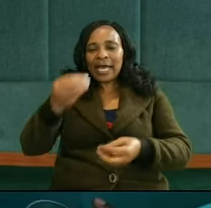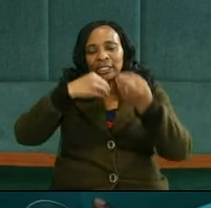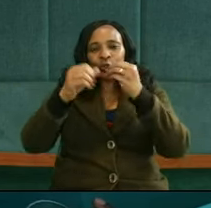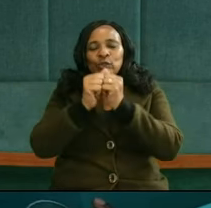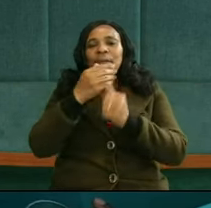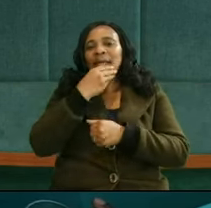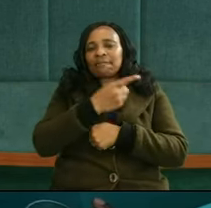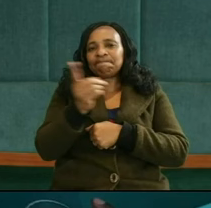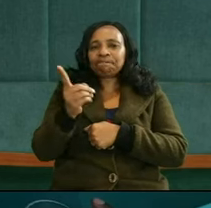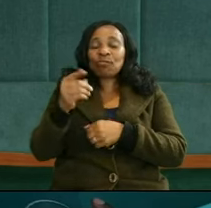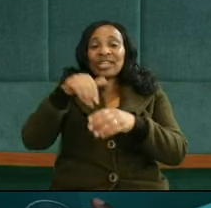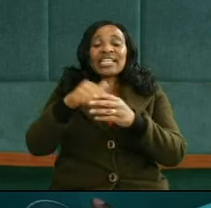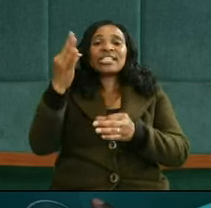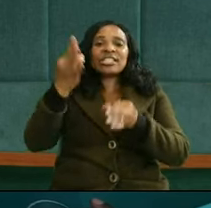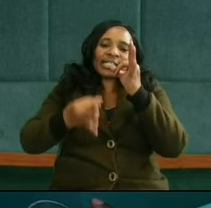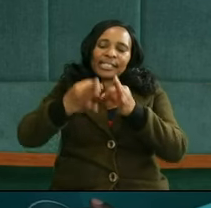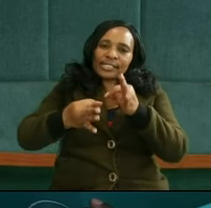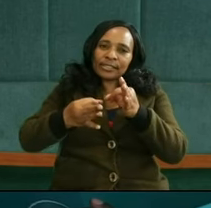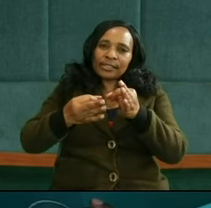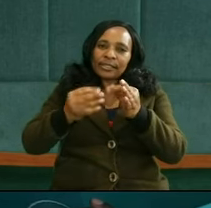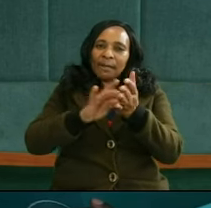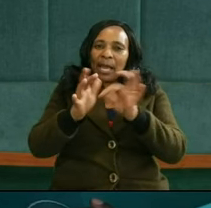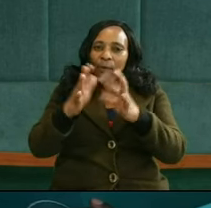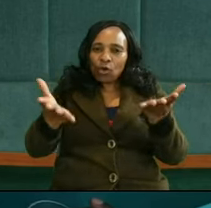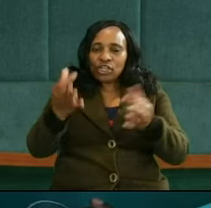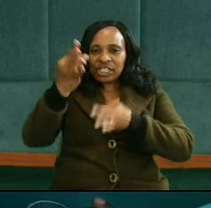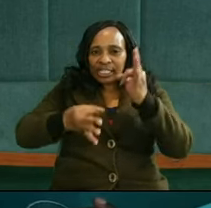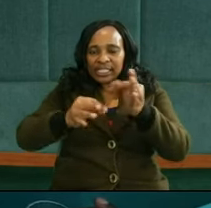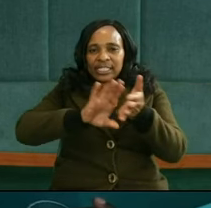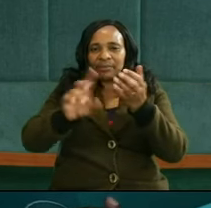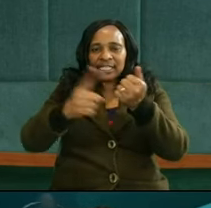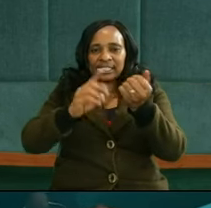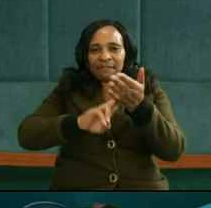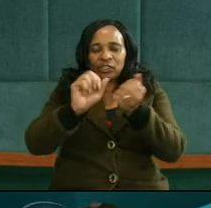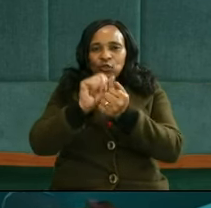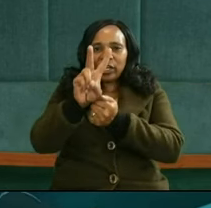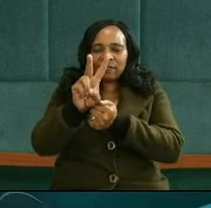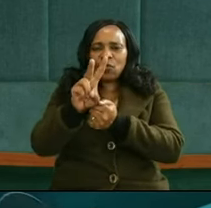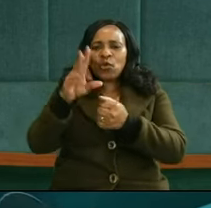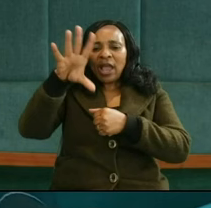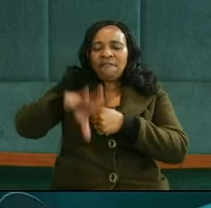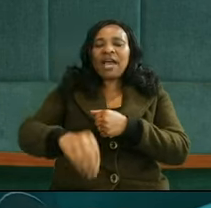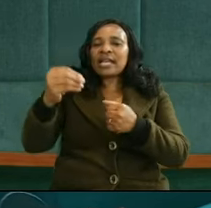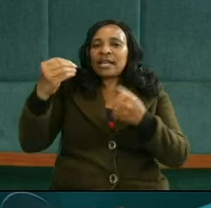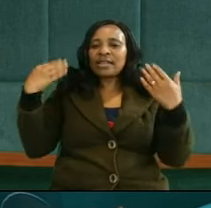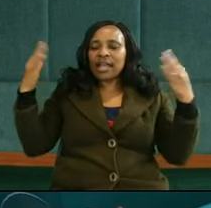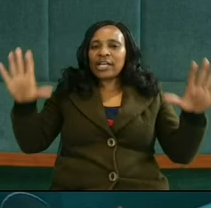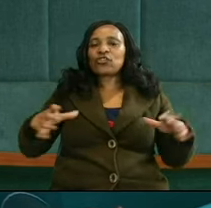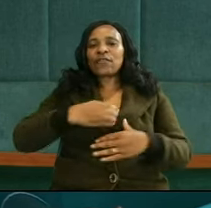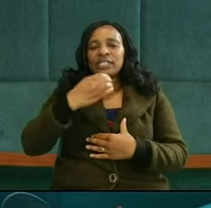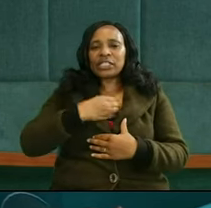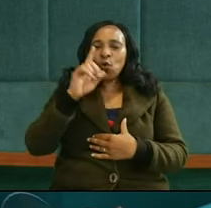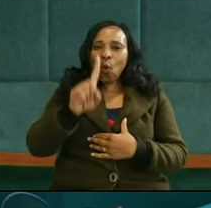of Judges chapter 6 verse 12, we find an angel visiting one man by the